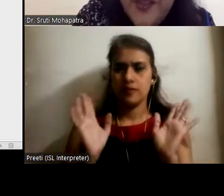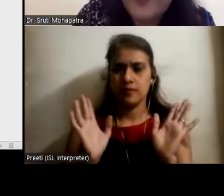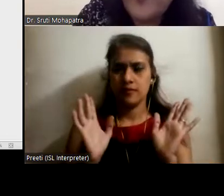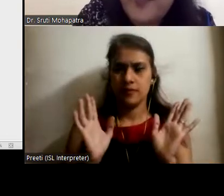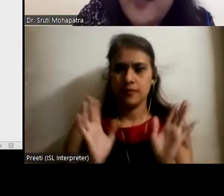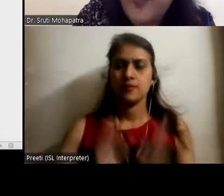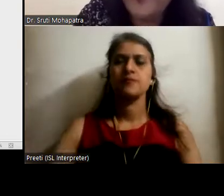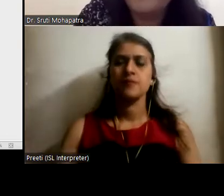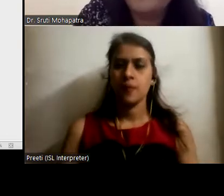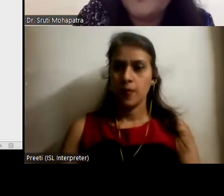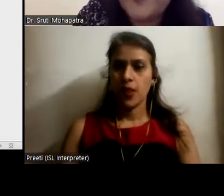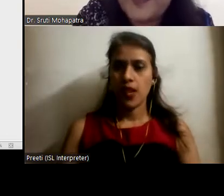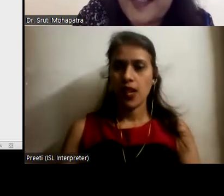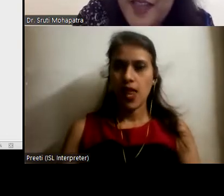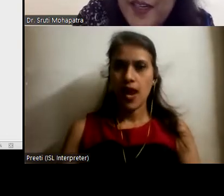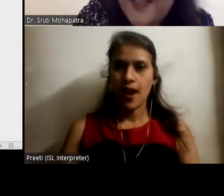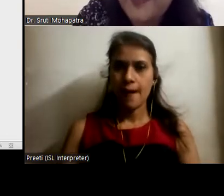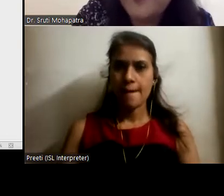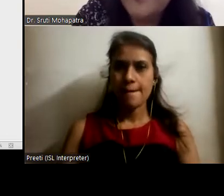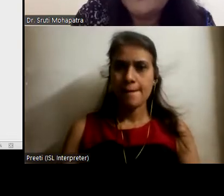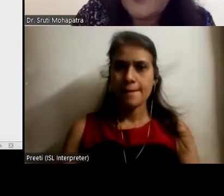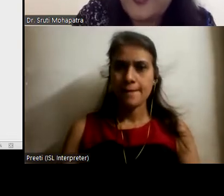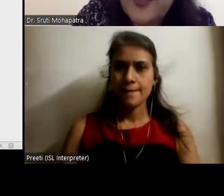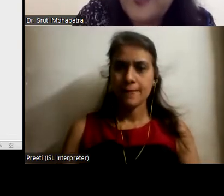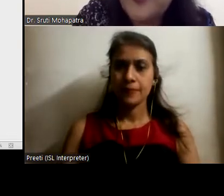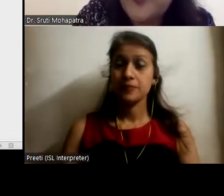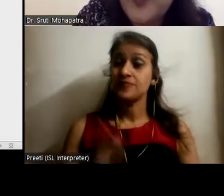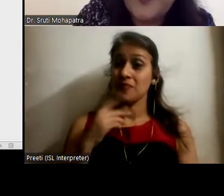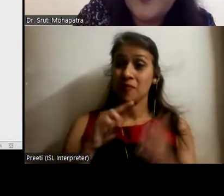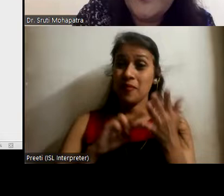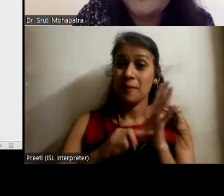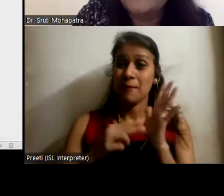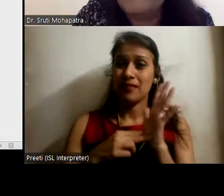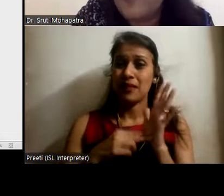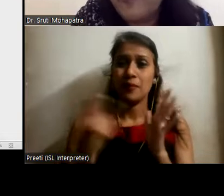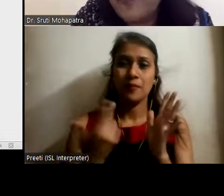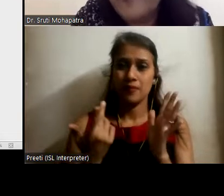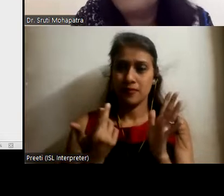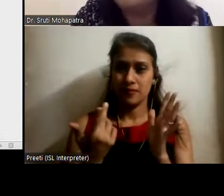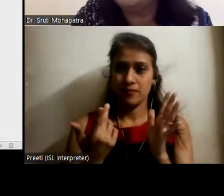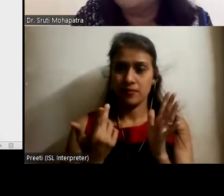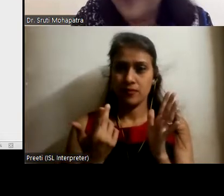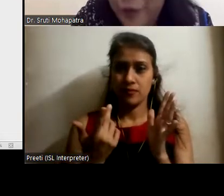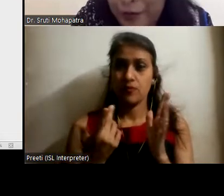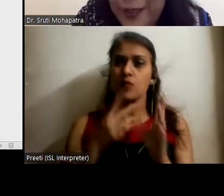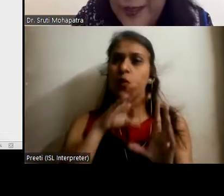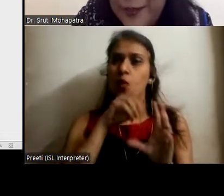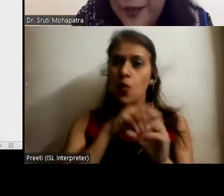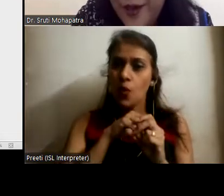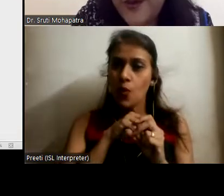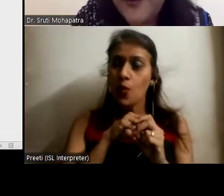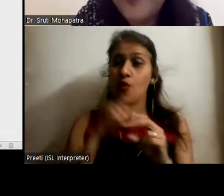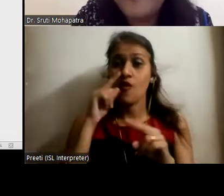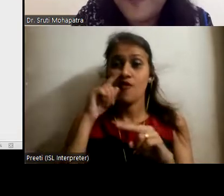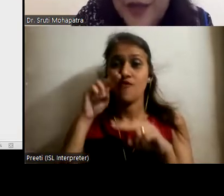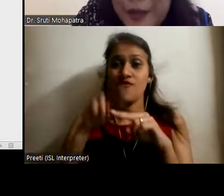words. Now, when we talk about intersectionality, actually this word, it evolved from the feminism